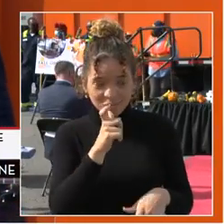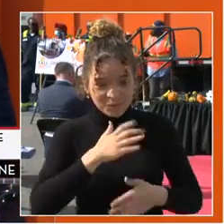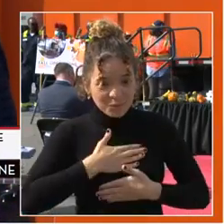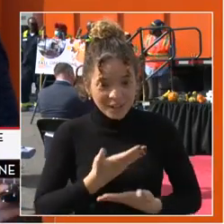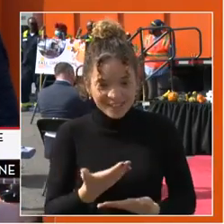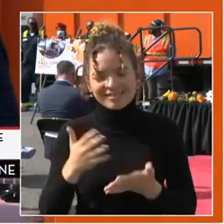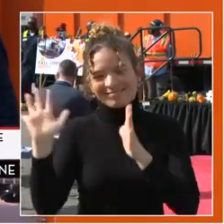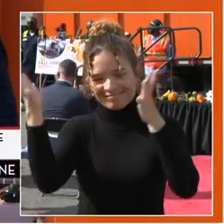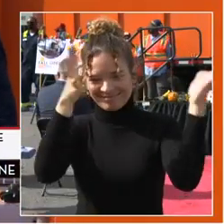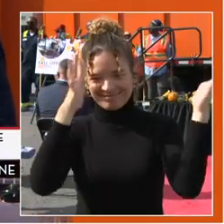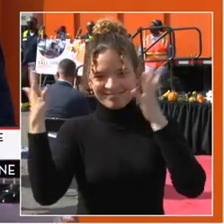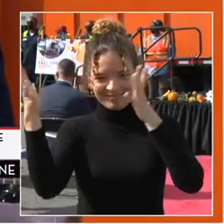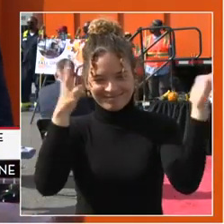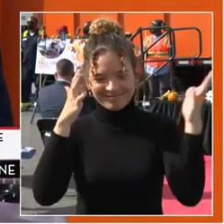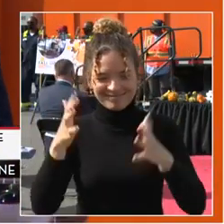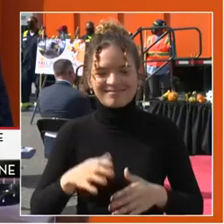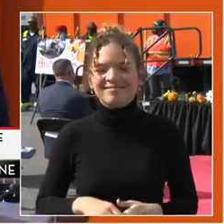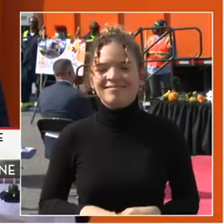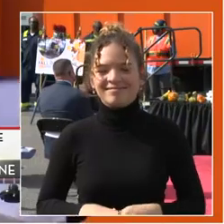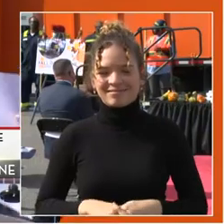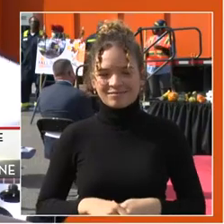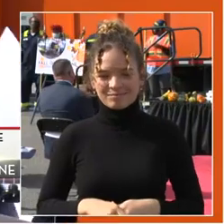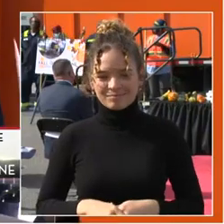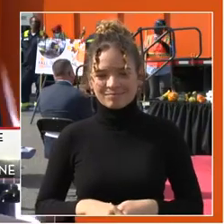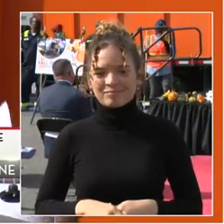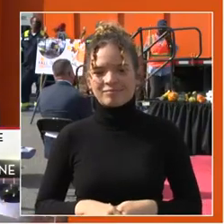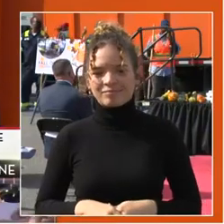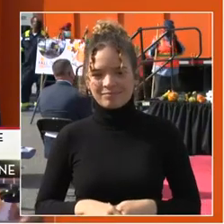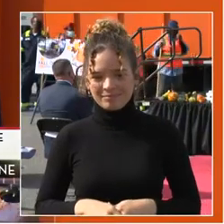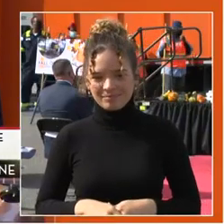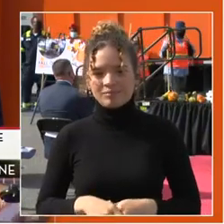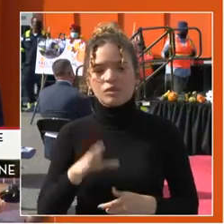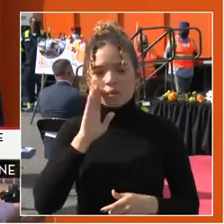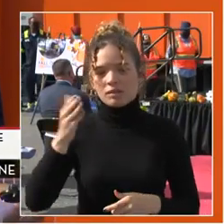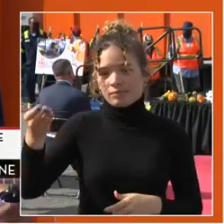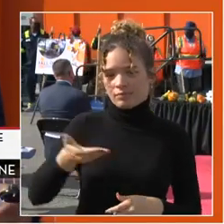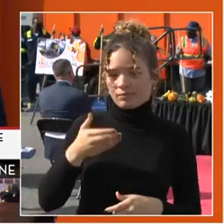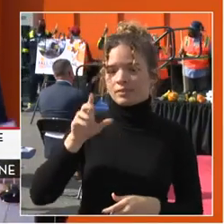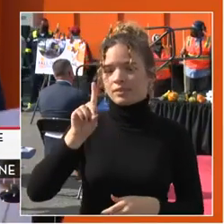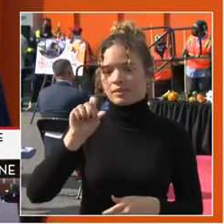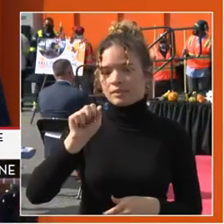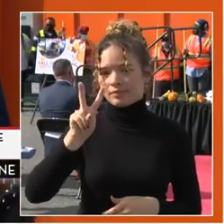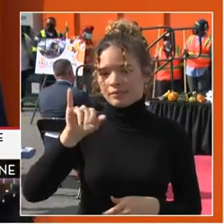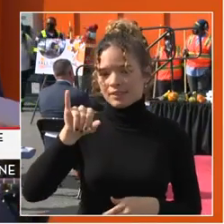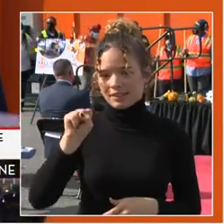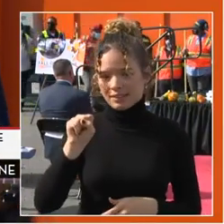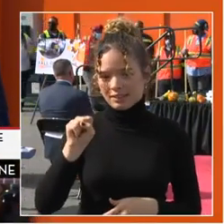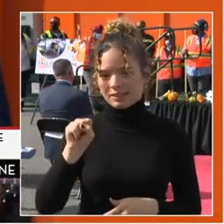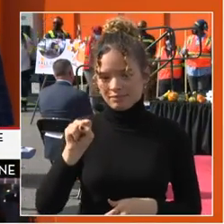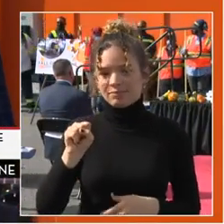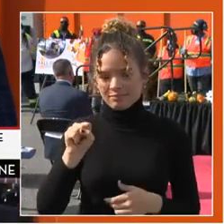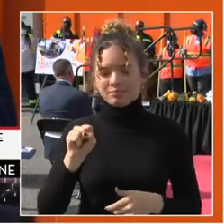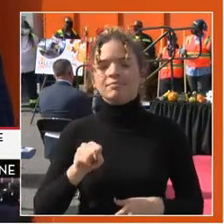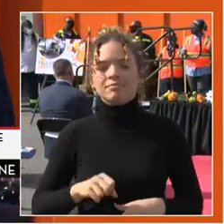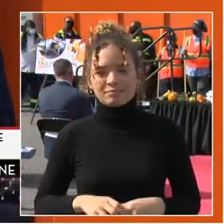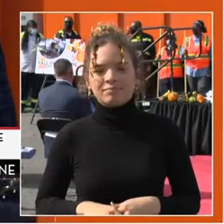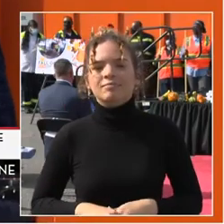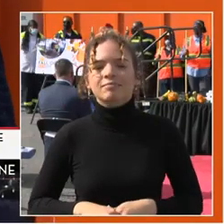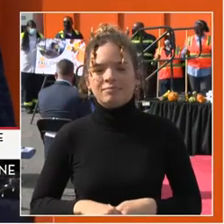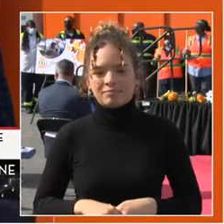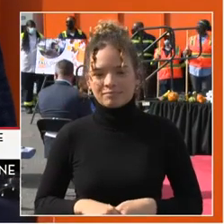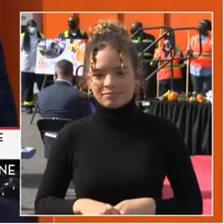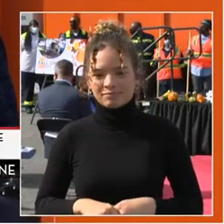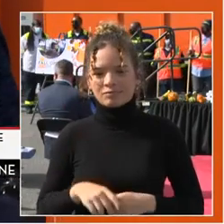And so I want to invite Director Christine Davis to come up and talk a little bit more about these